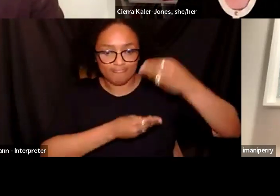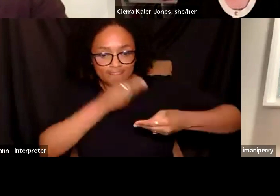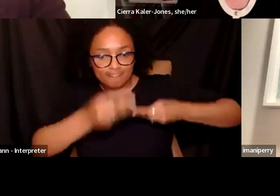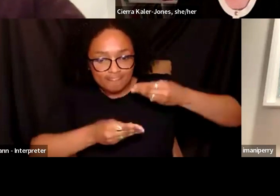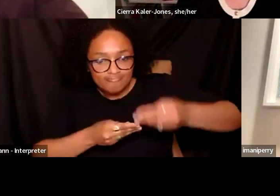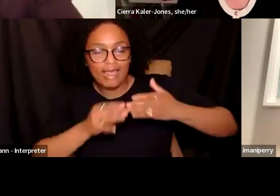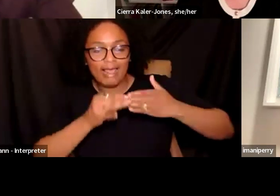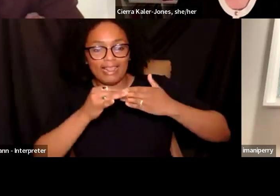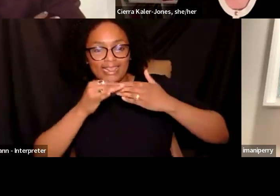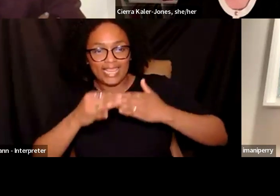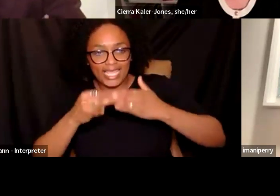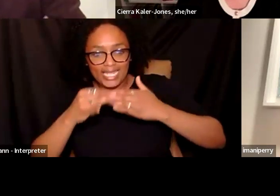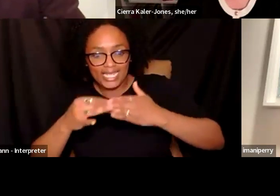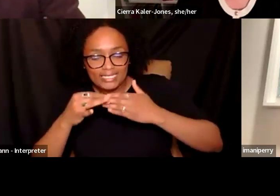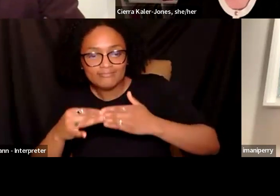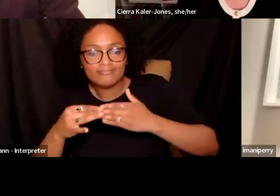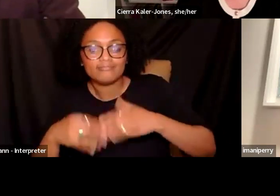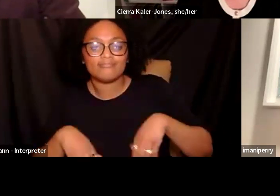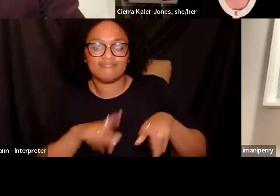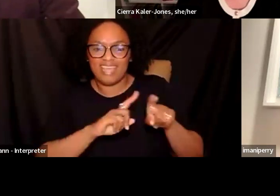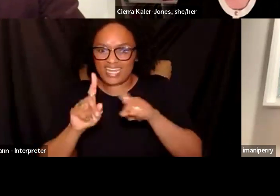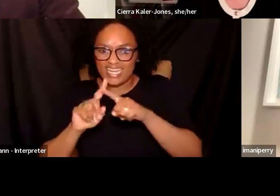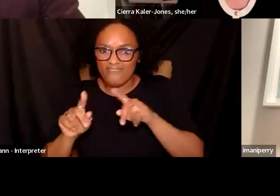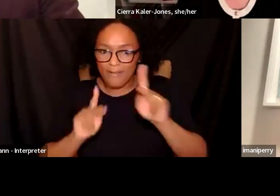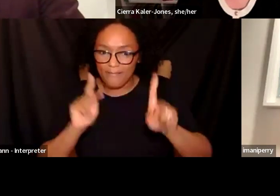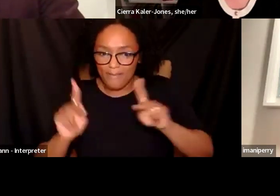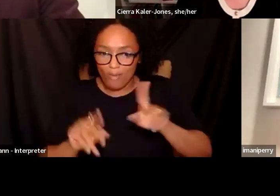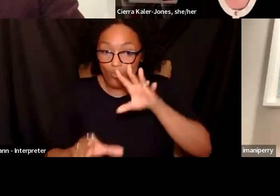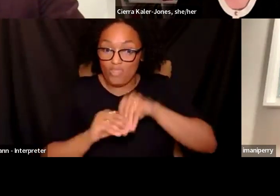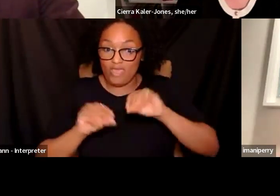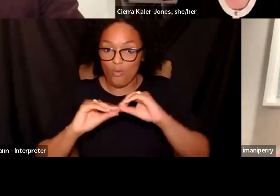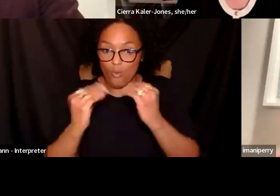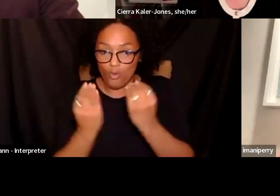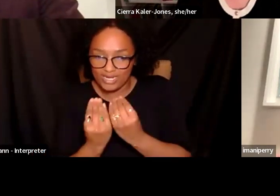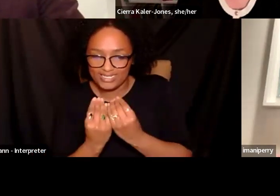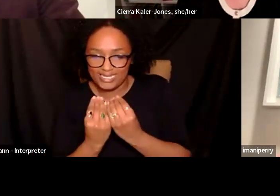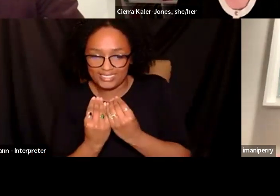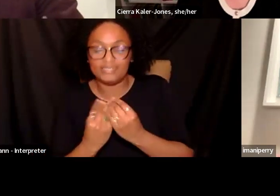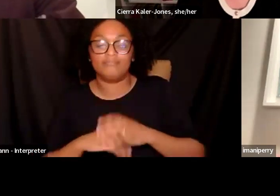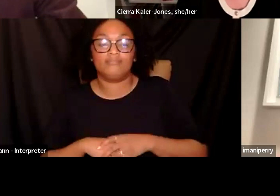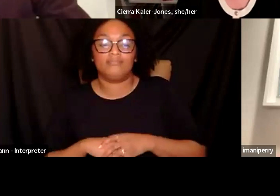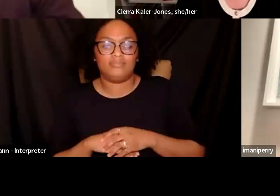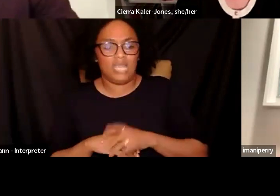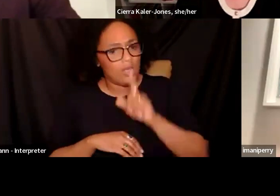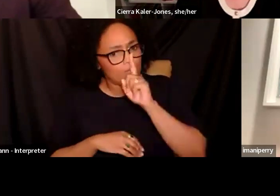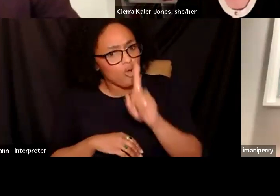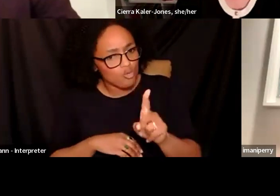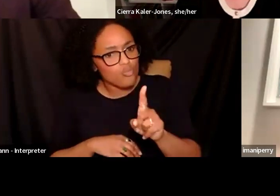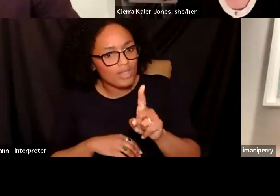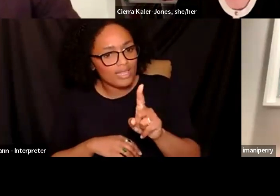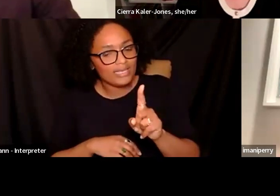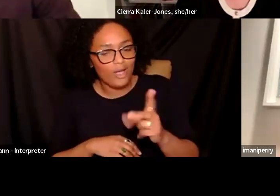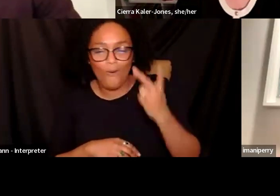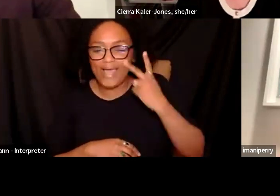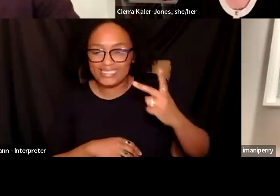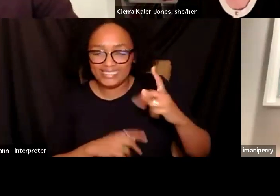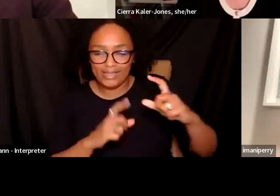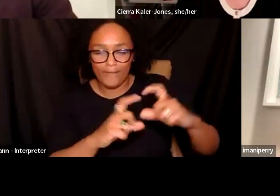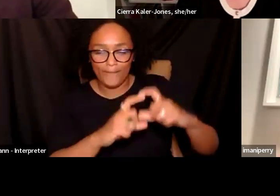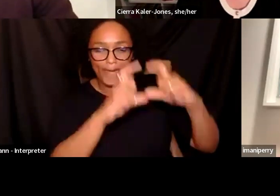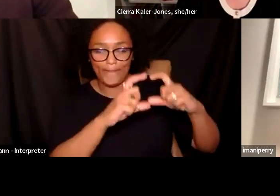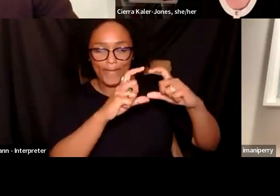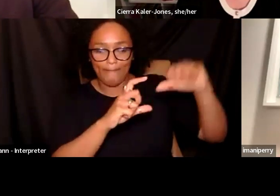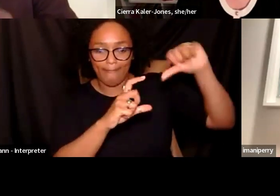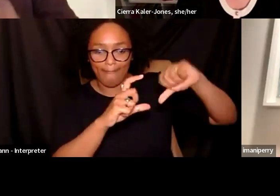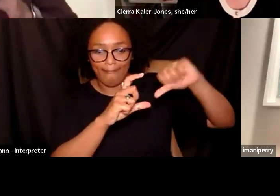the ranks, and I'm booing myself, went through the ranks and